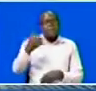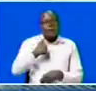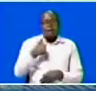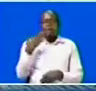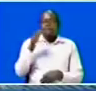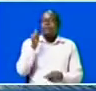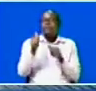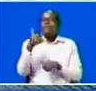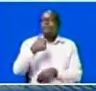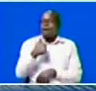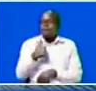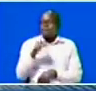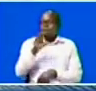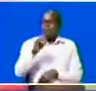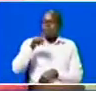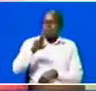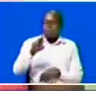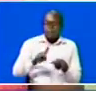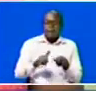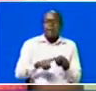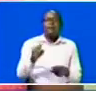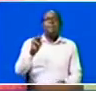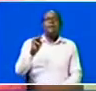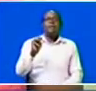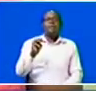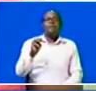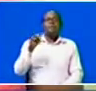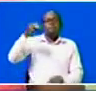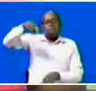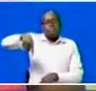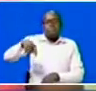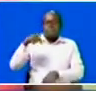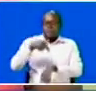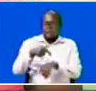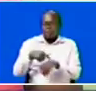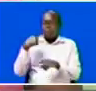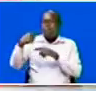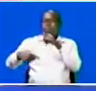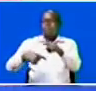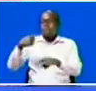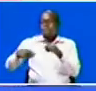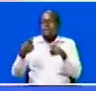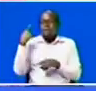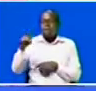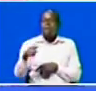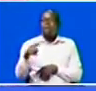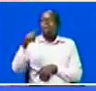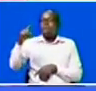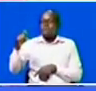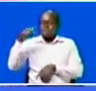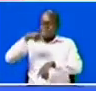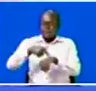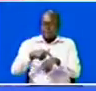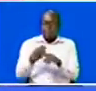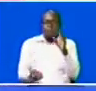has copper and mercury. It can either enter mostly during processing. For pesticide is during